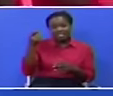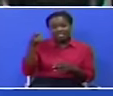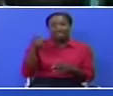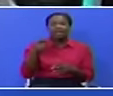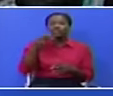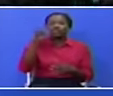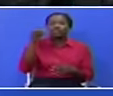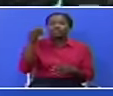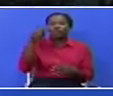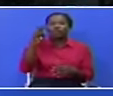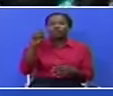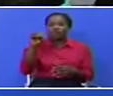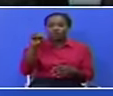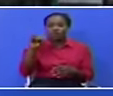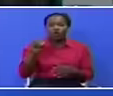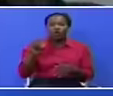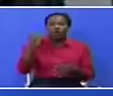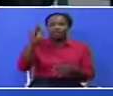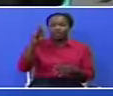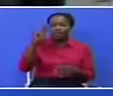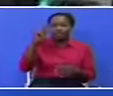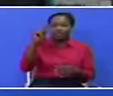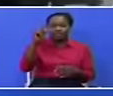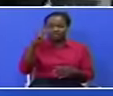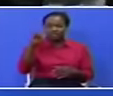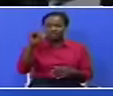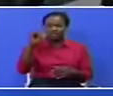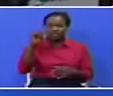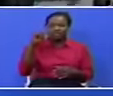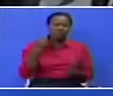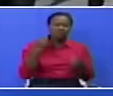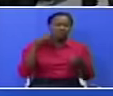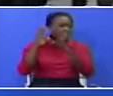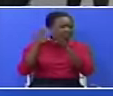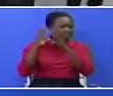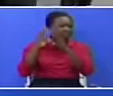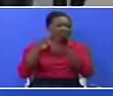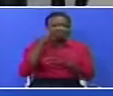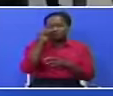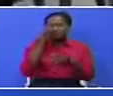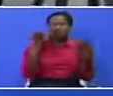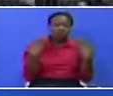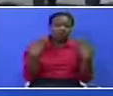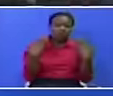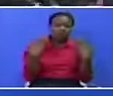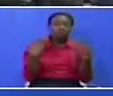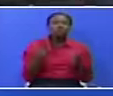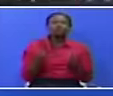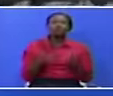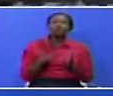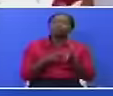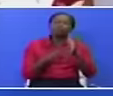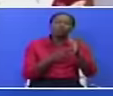Joho of Mombasa. They will call Amason Kingi of Kilifi, Munya of Meru, and many other governors, of course, trying to pile pressure. Just an indication